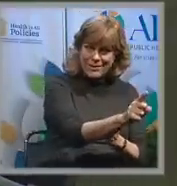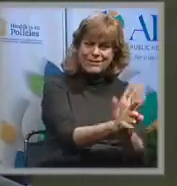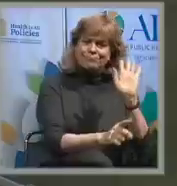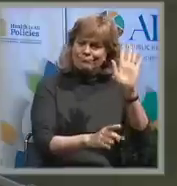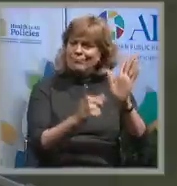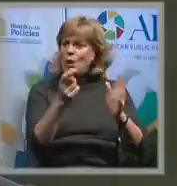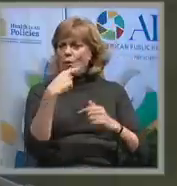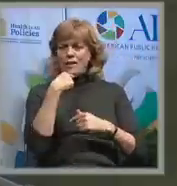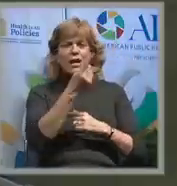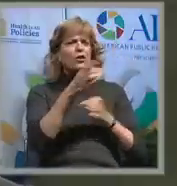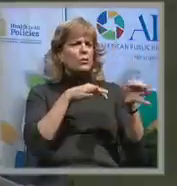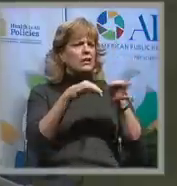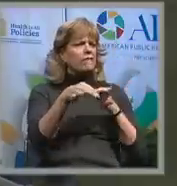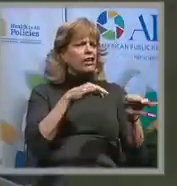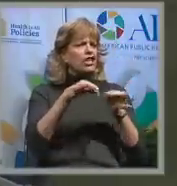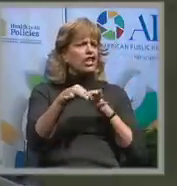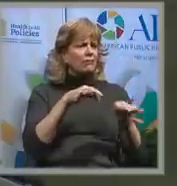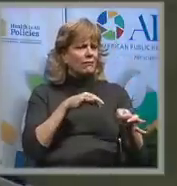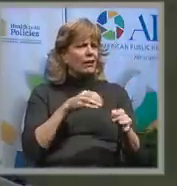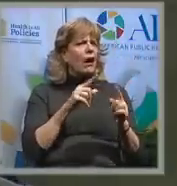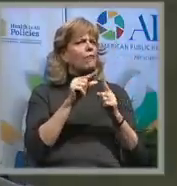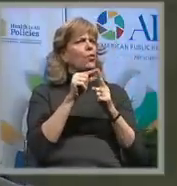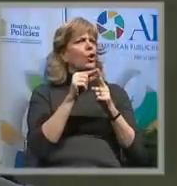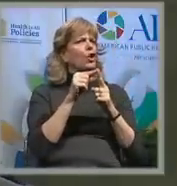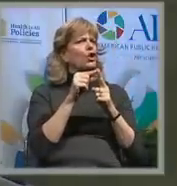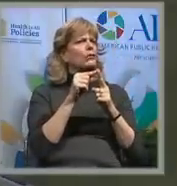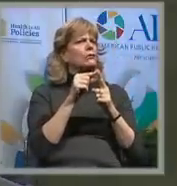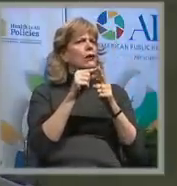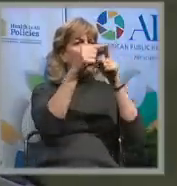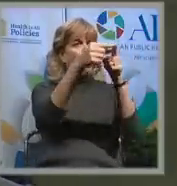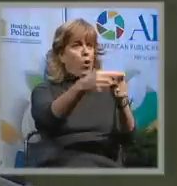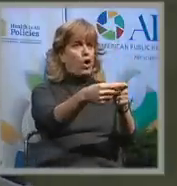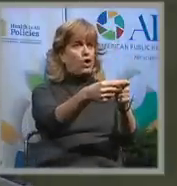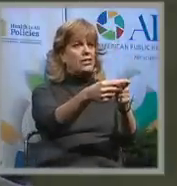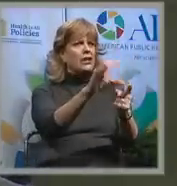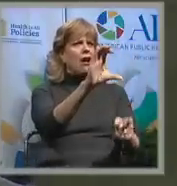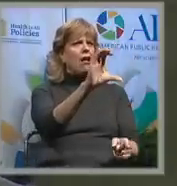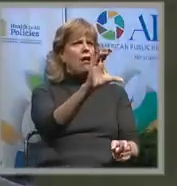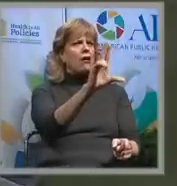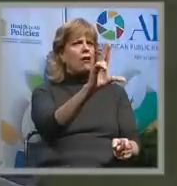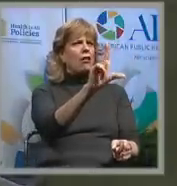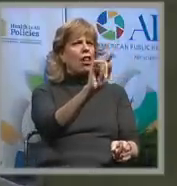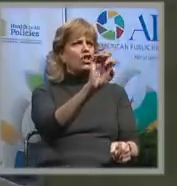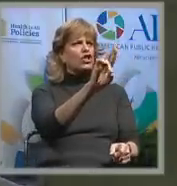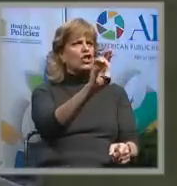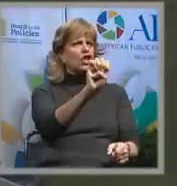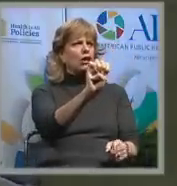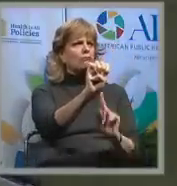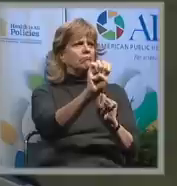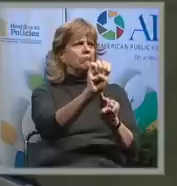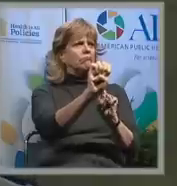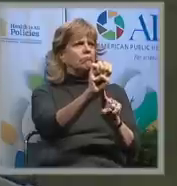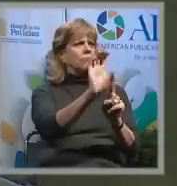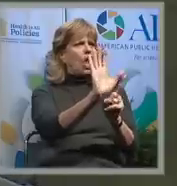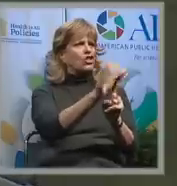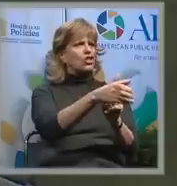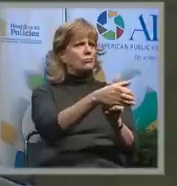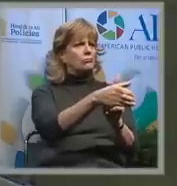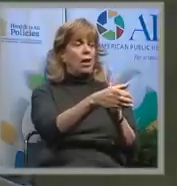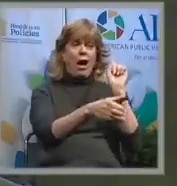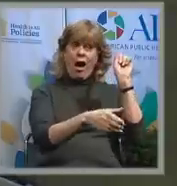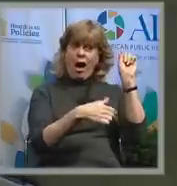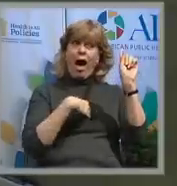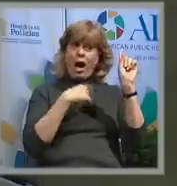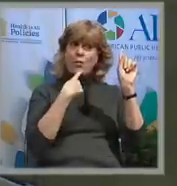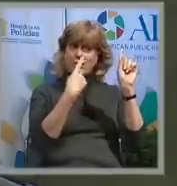give you a definition of a word, and that word is culture. Culture, because I would argue, as I do